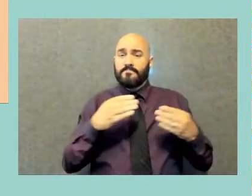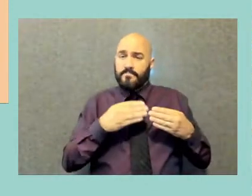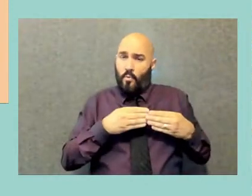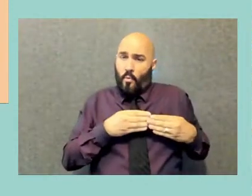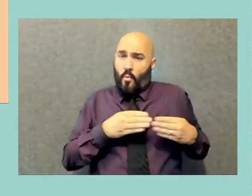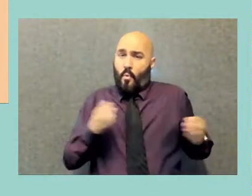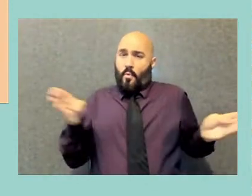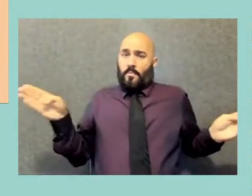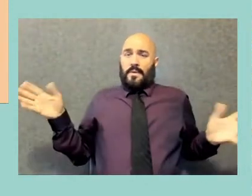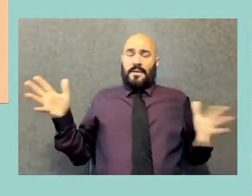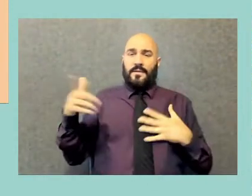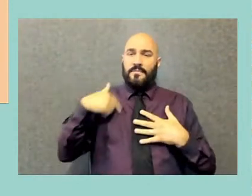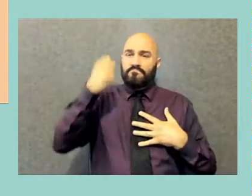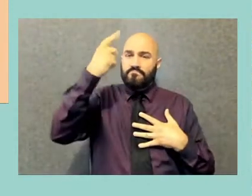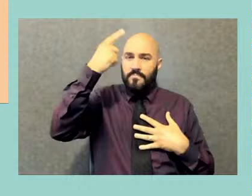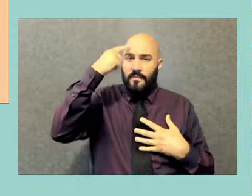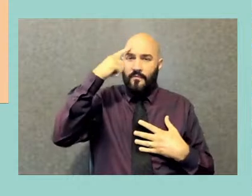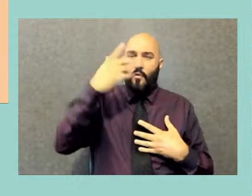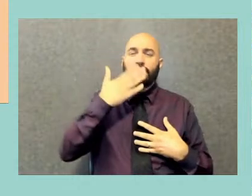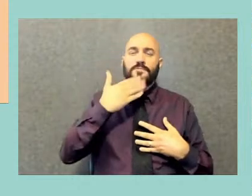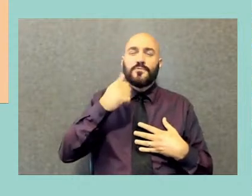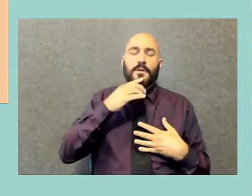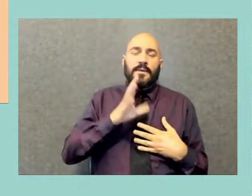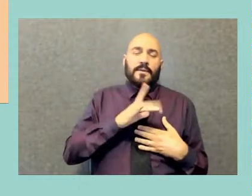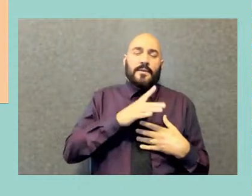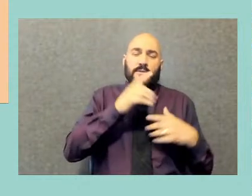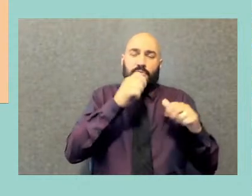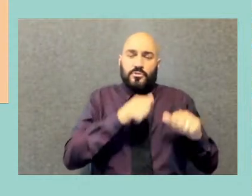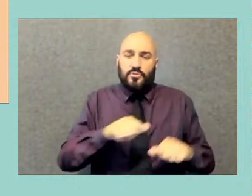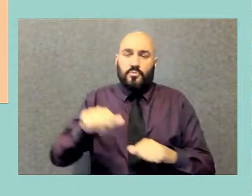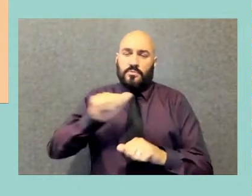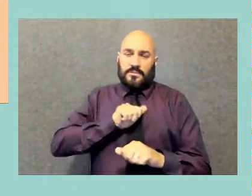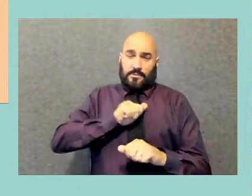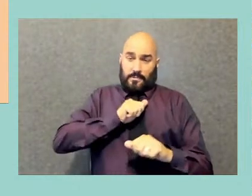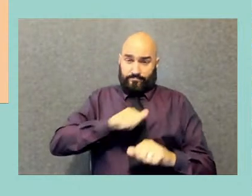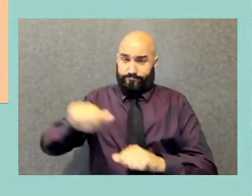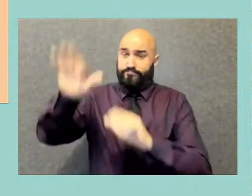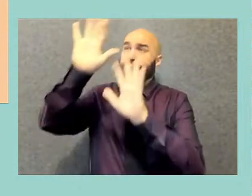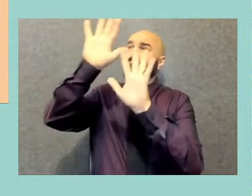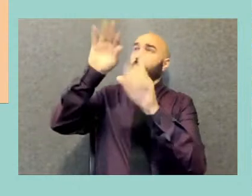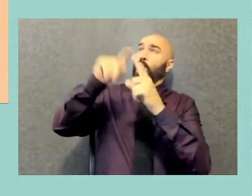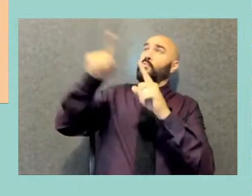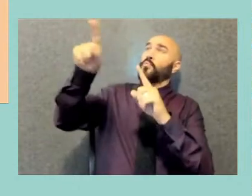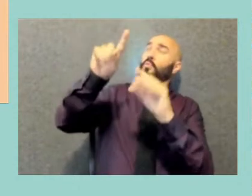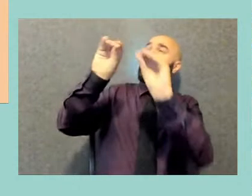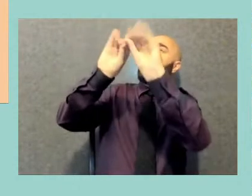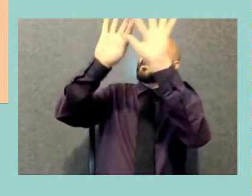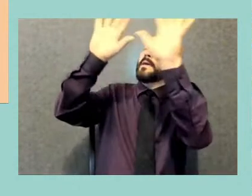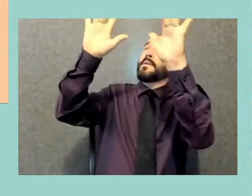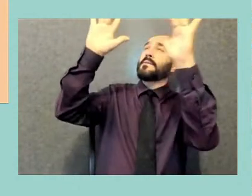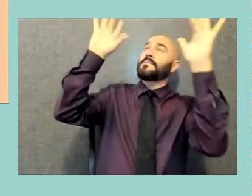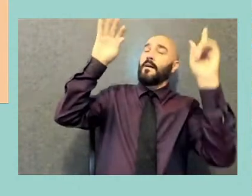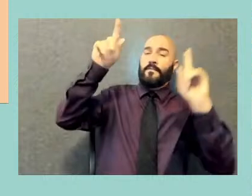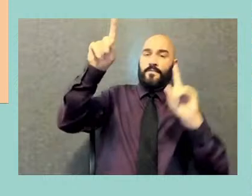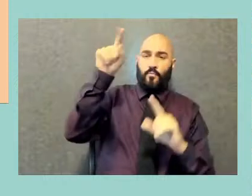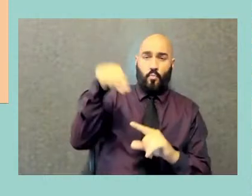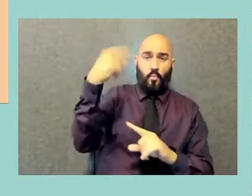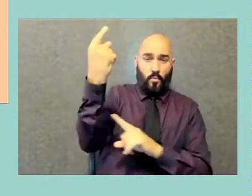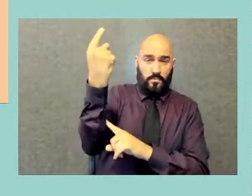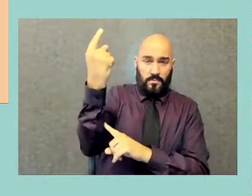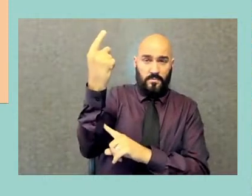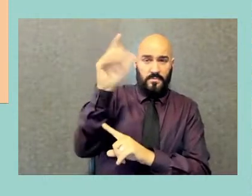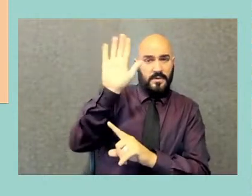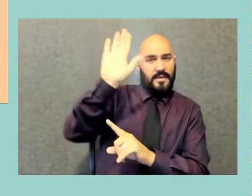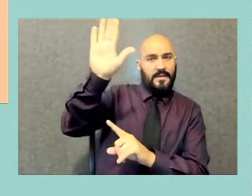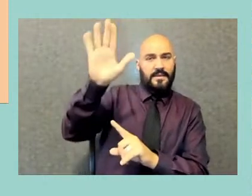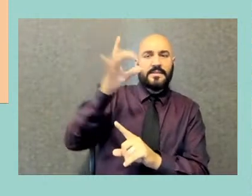opening. We are opening up in sweet surrender to the luminous love light of the